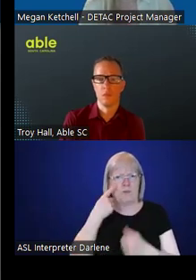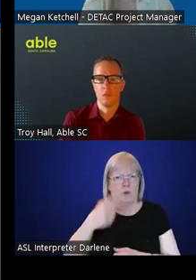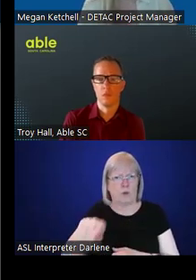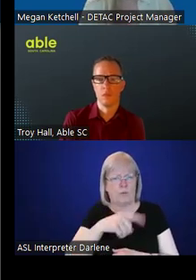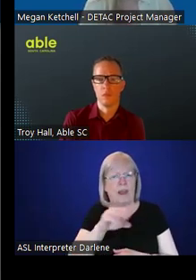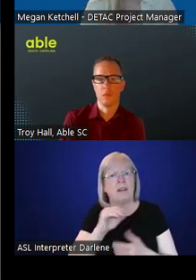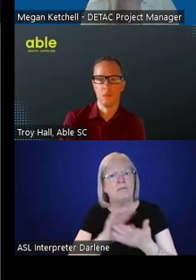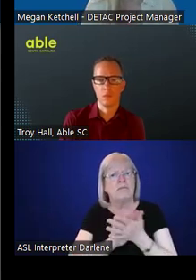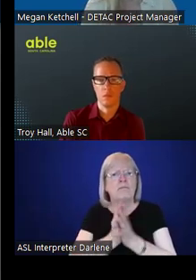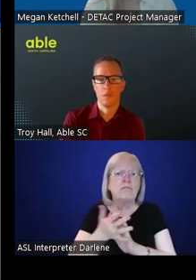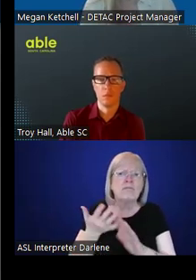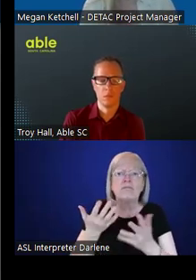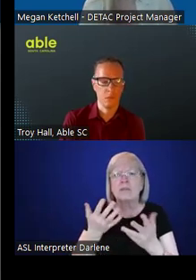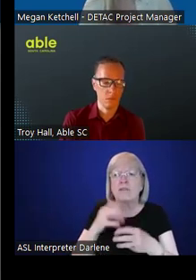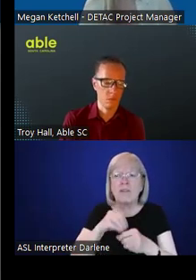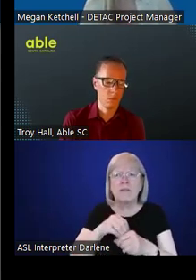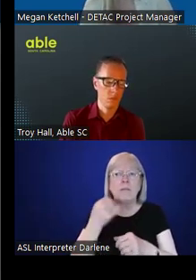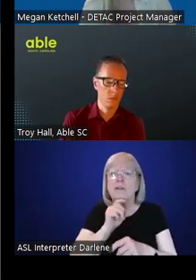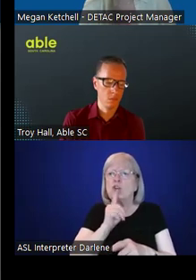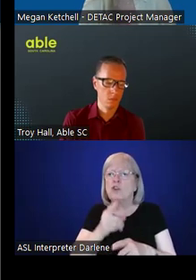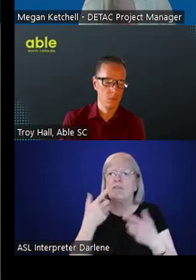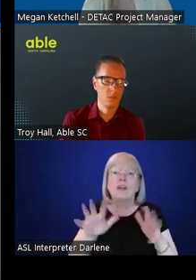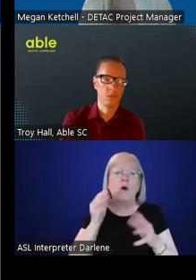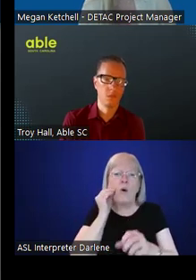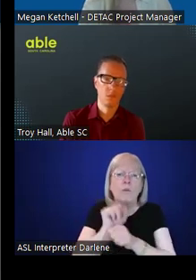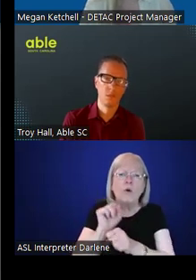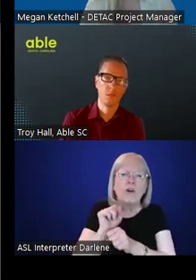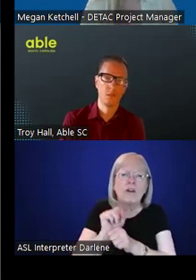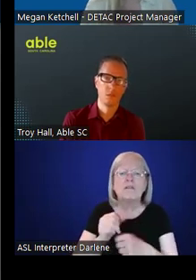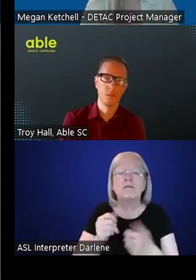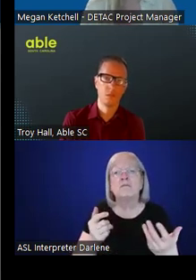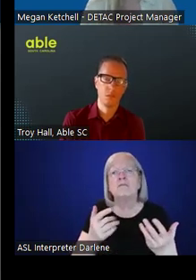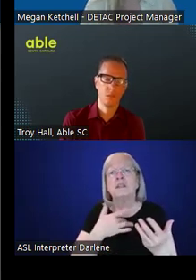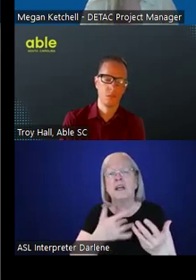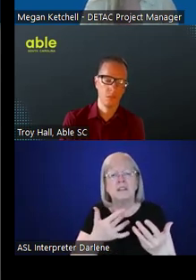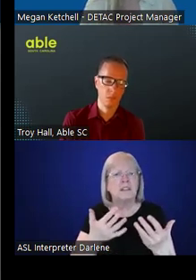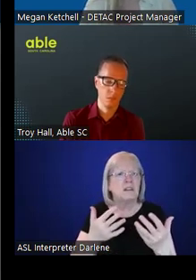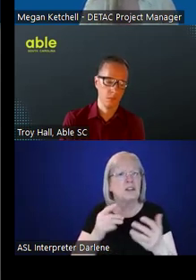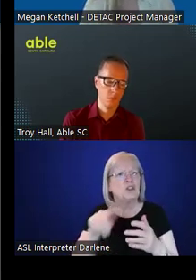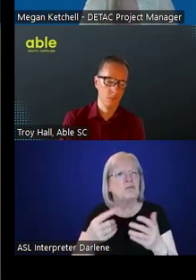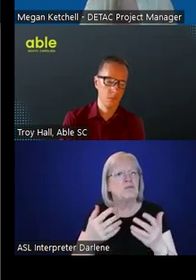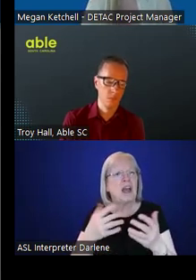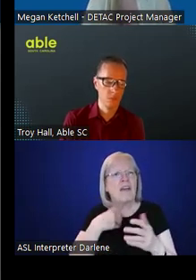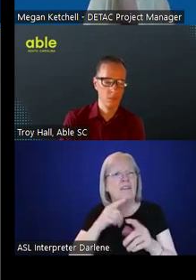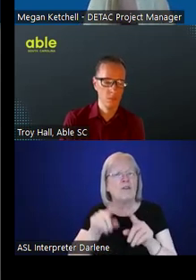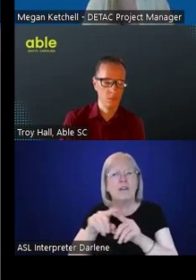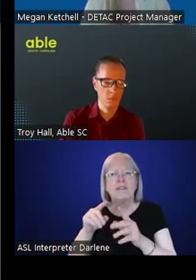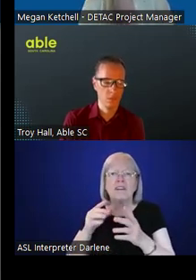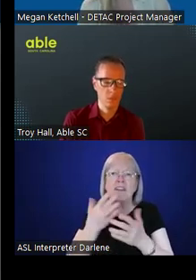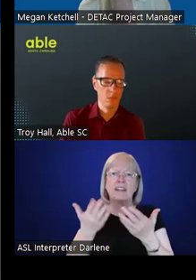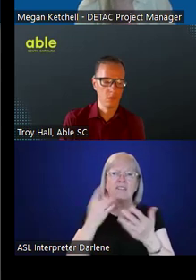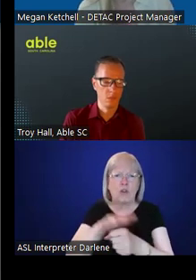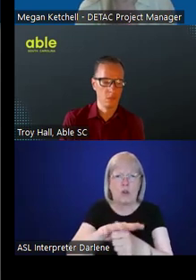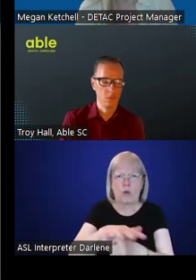any homework assignments in particular. They're usually pretty low level of effort, but we would appreciate if you do